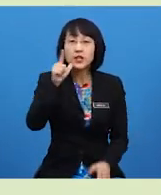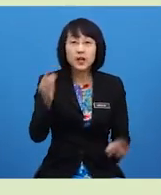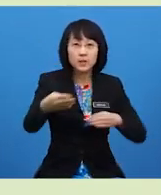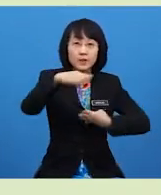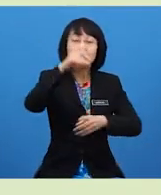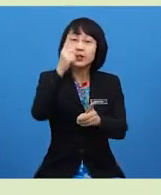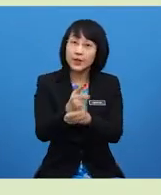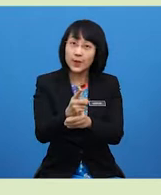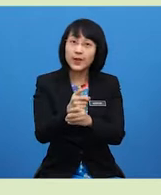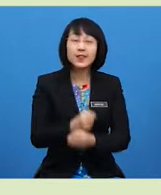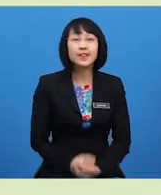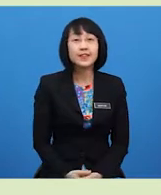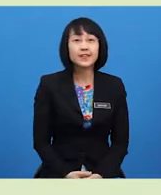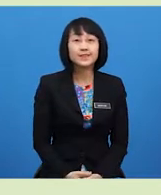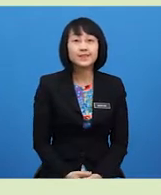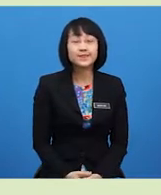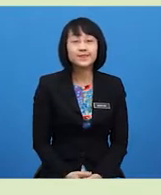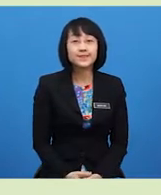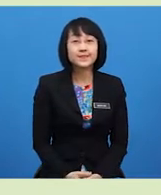the correct one?